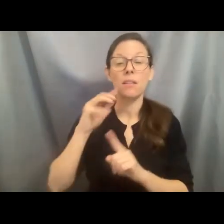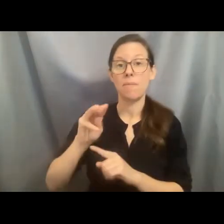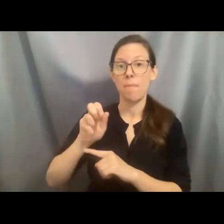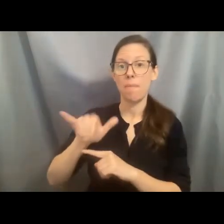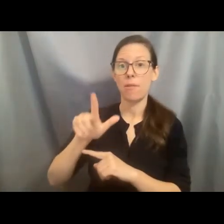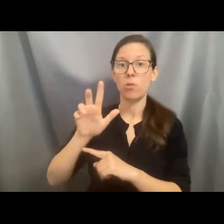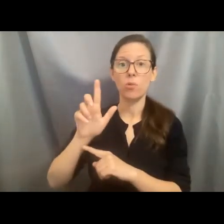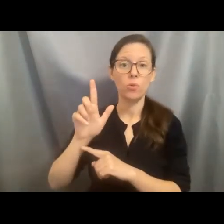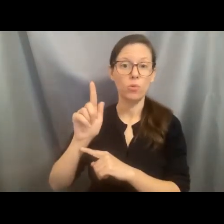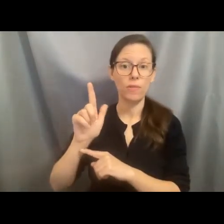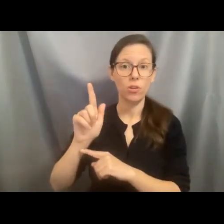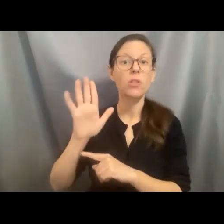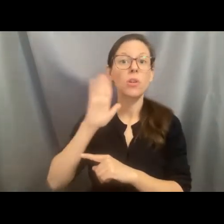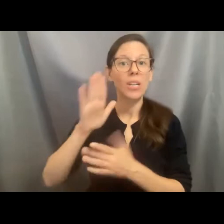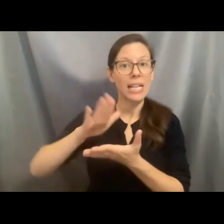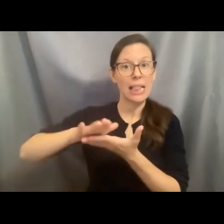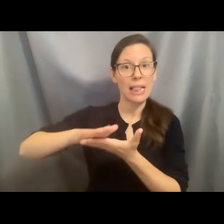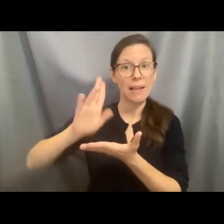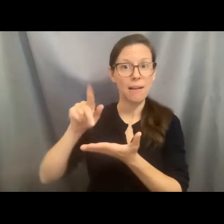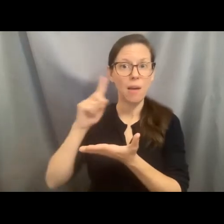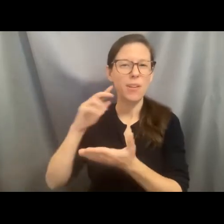a cleanup in Norfolk at Purpose Park